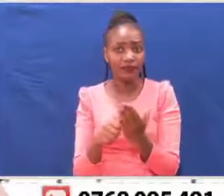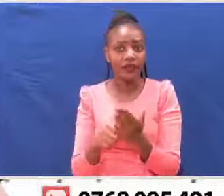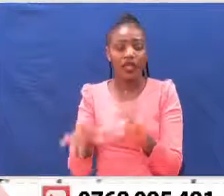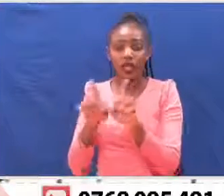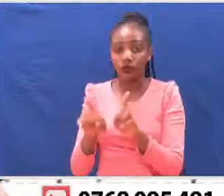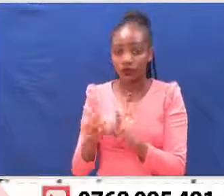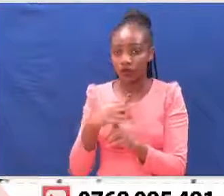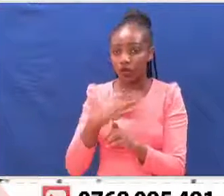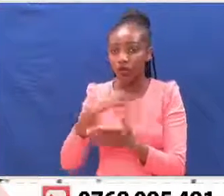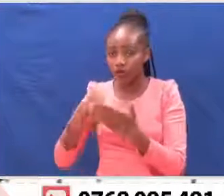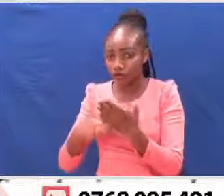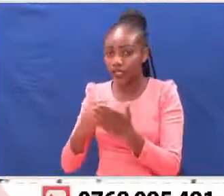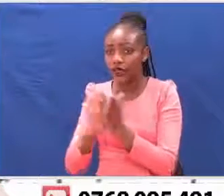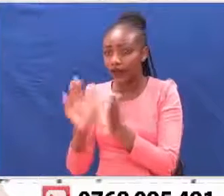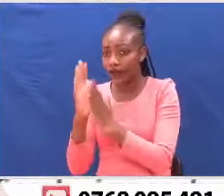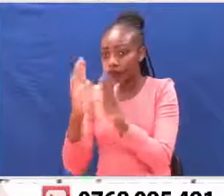senior just in a few minutes.